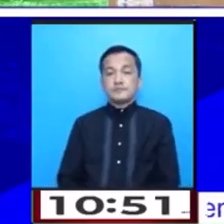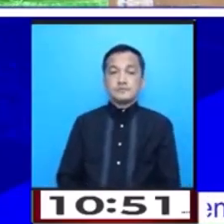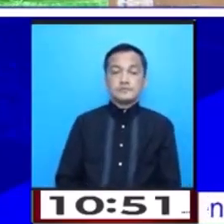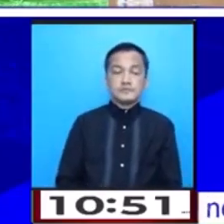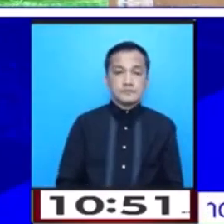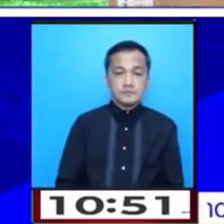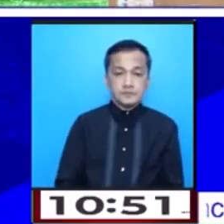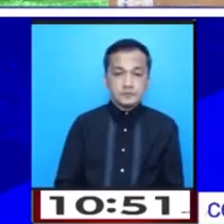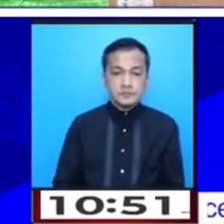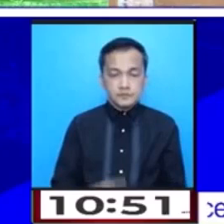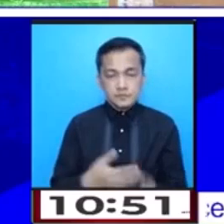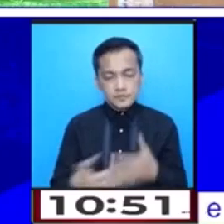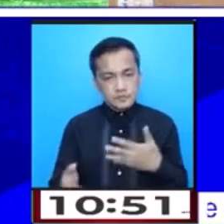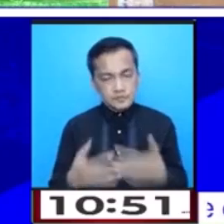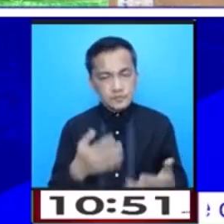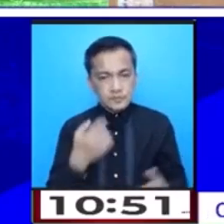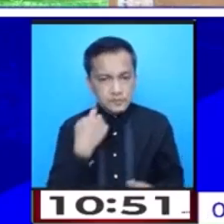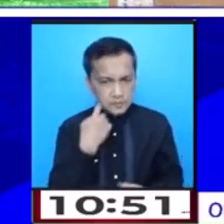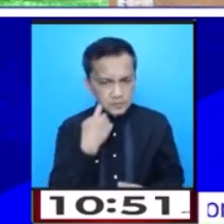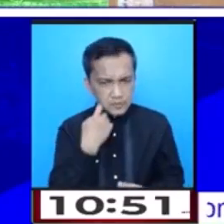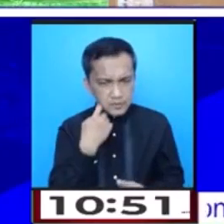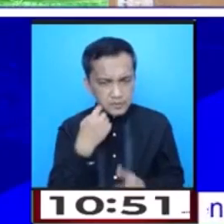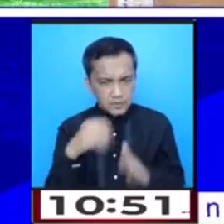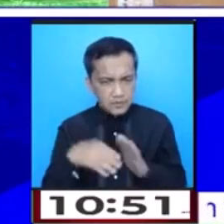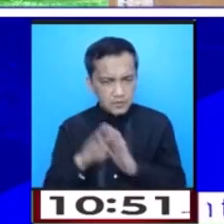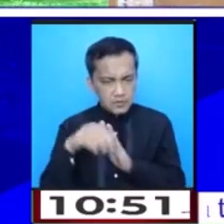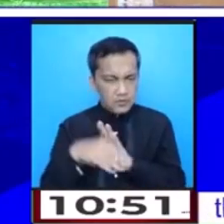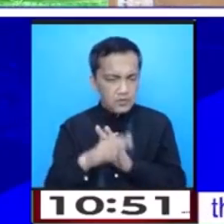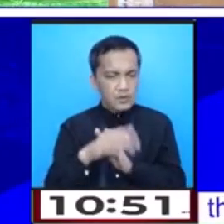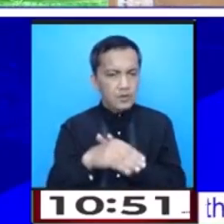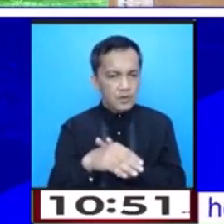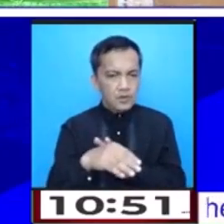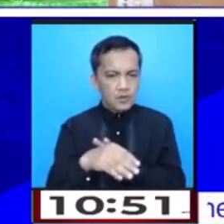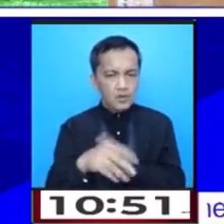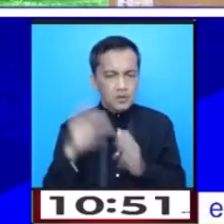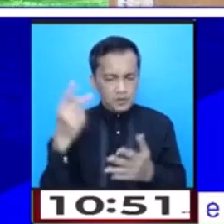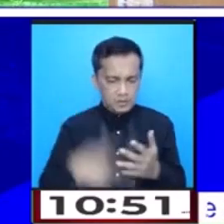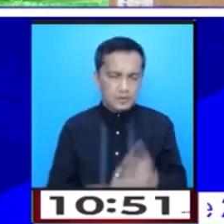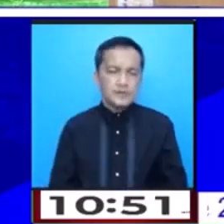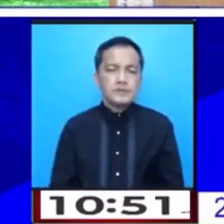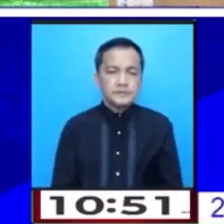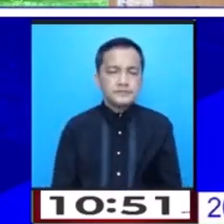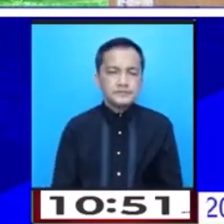recent upticks in prices, no?